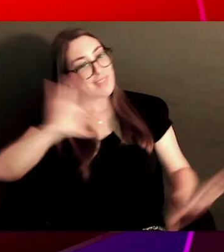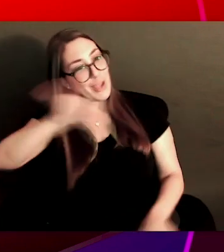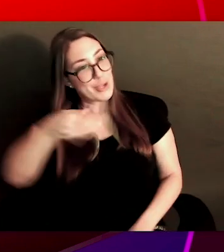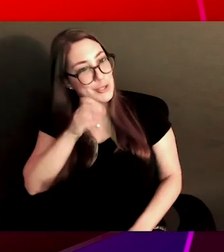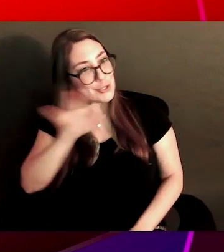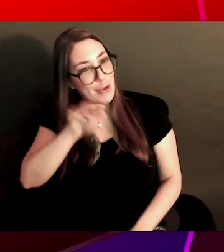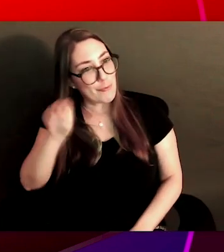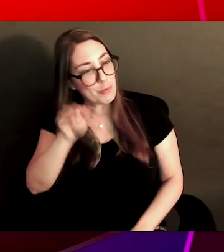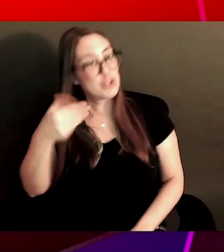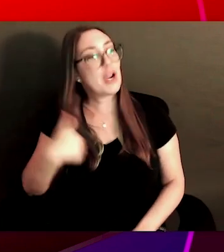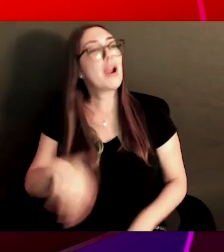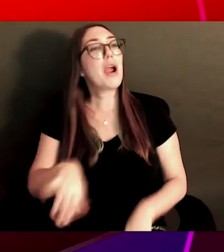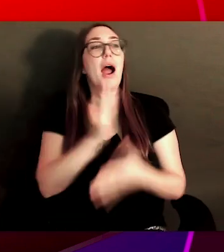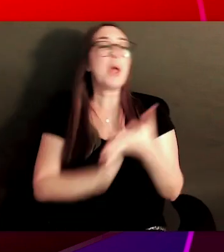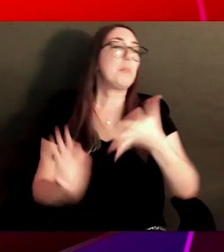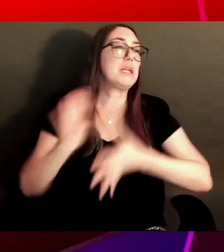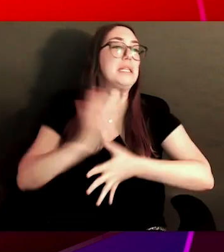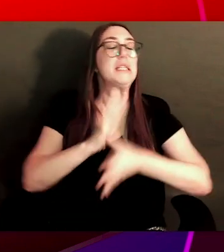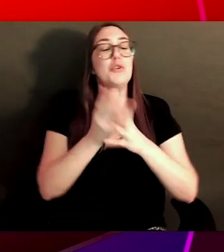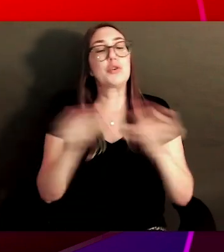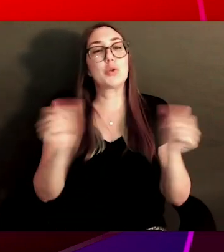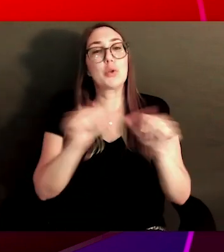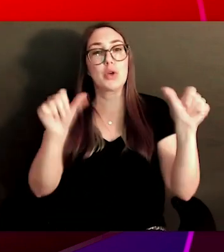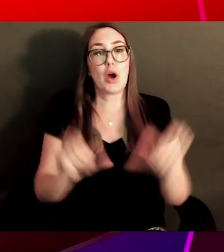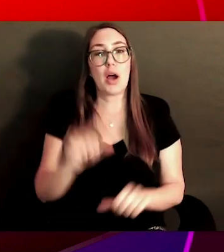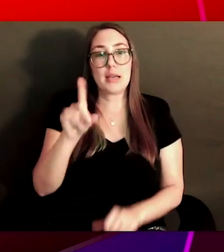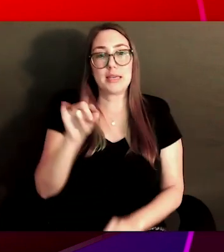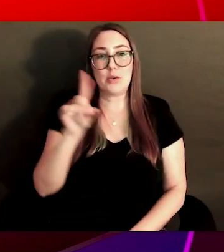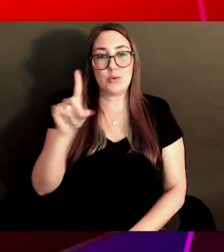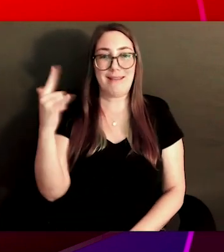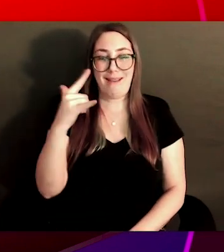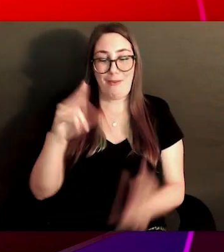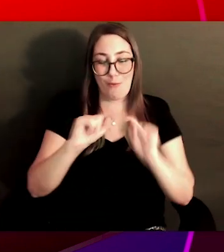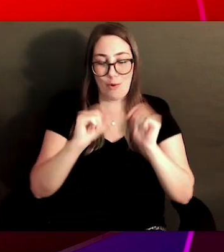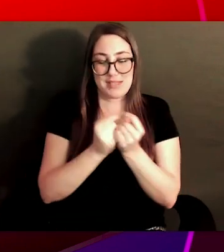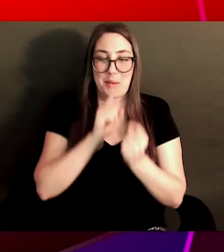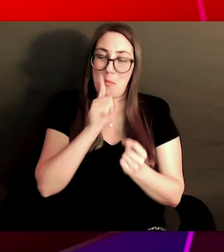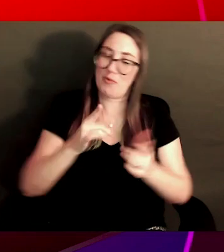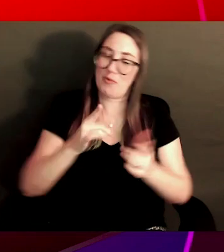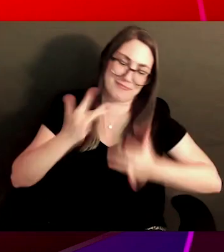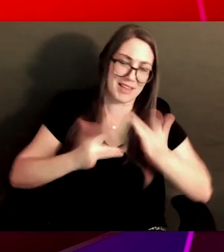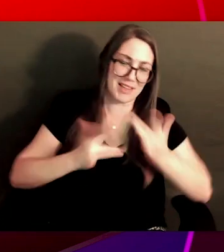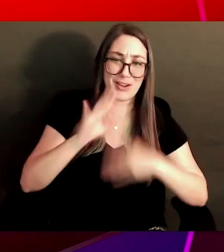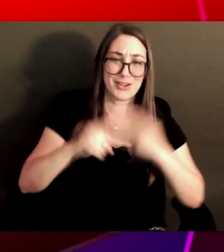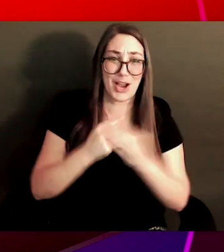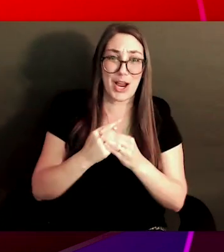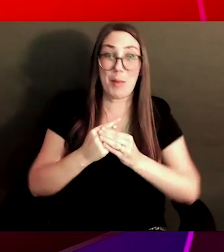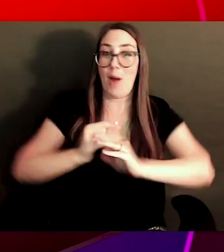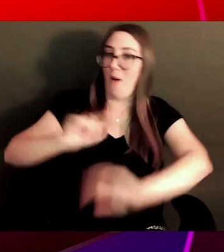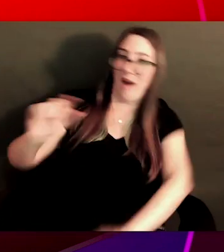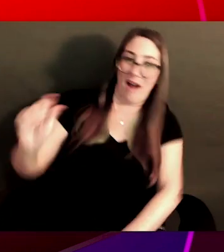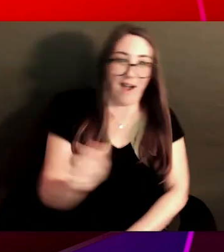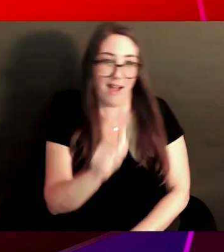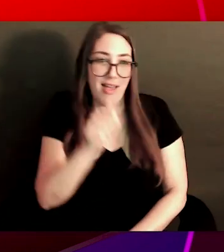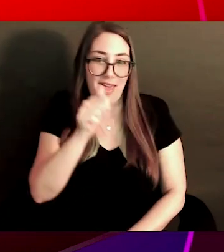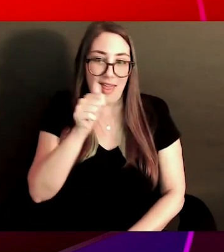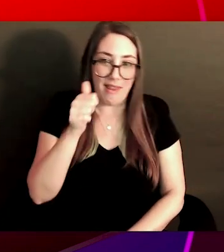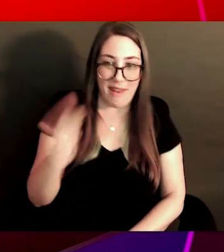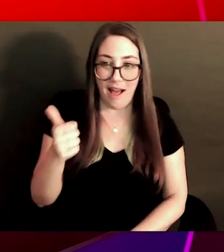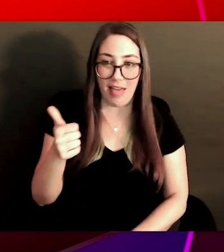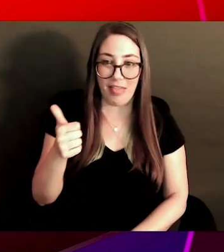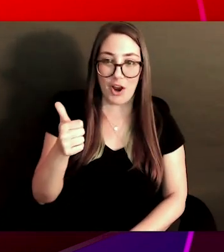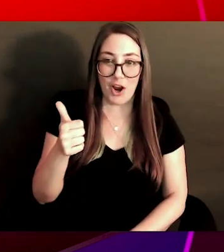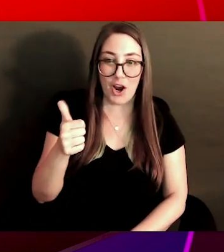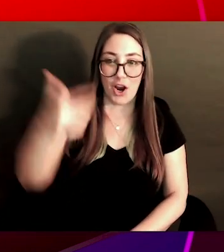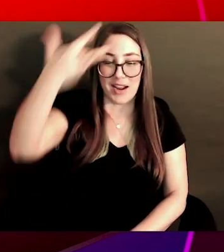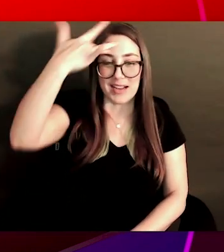a senior solutions architect on our DoD Air Force team, and I'm really excited to talk about yet another SageMaker feature. Hold on, feature. I've